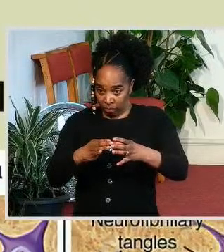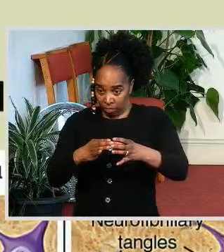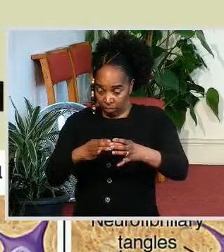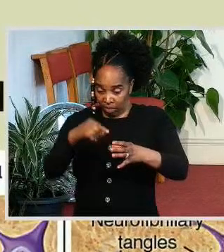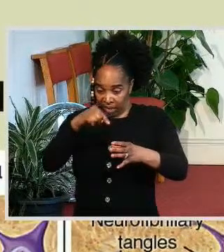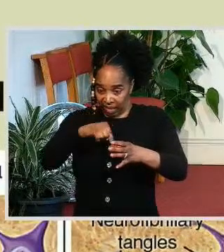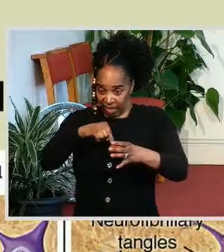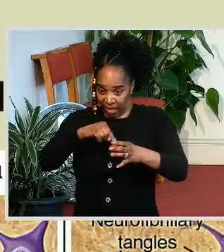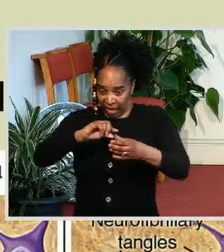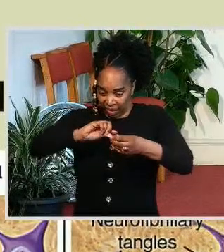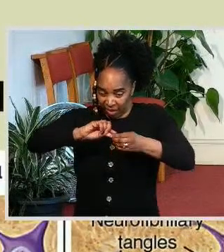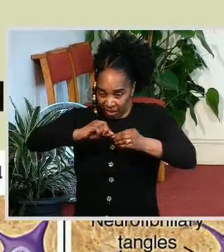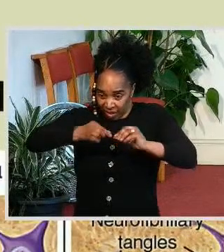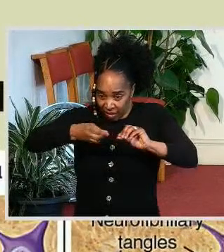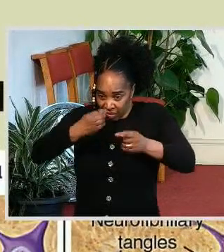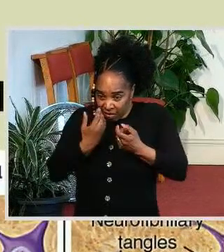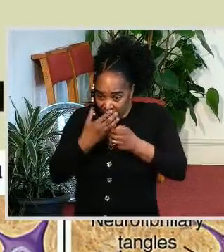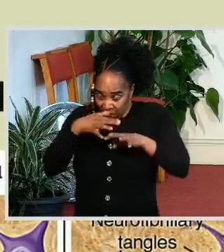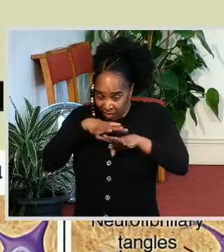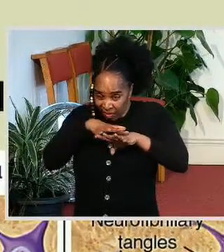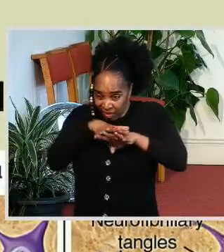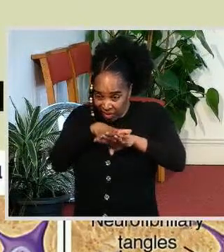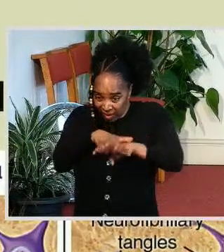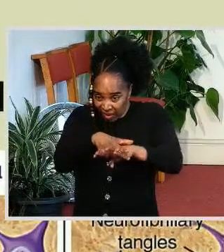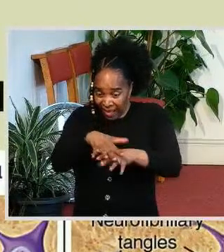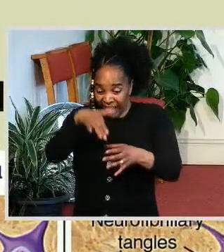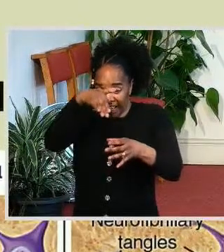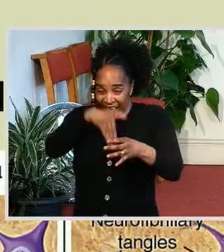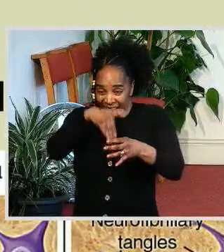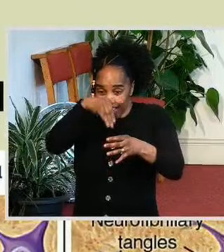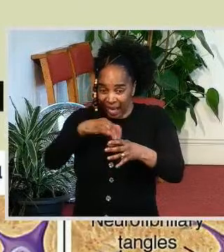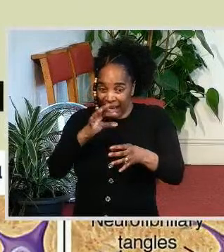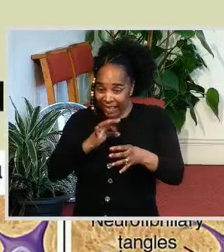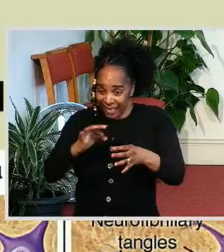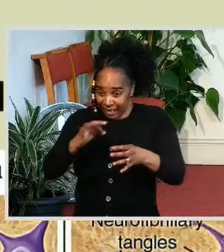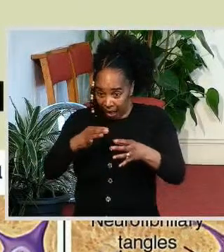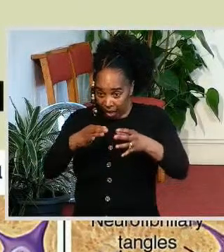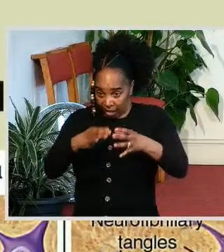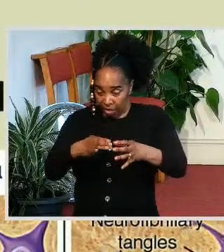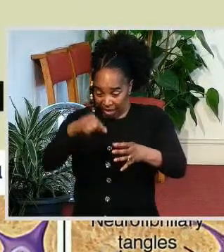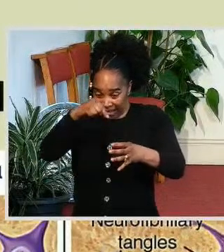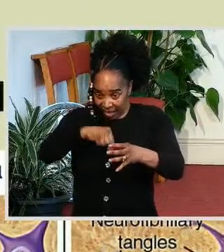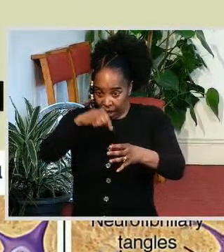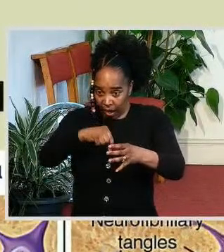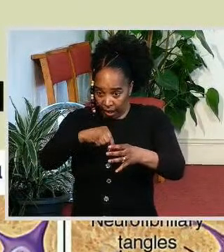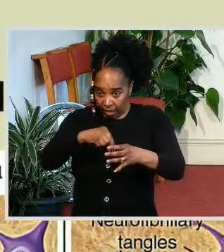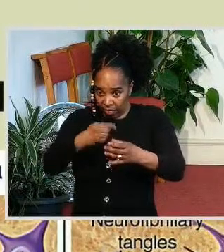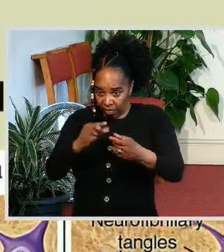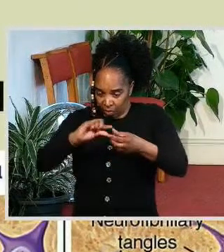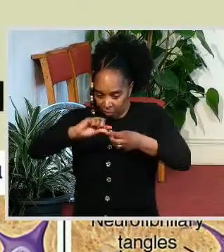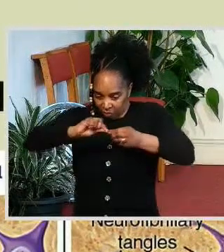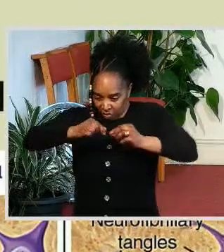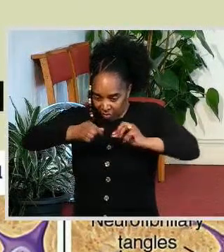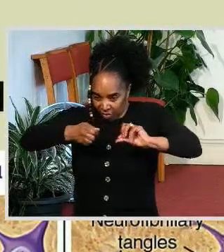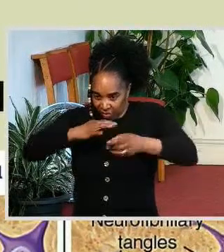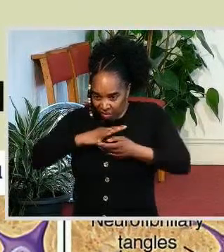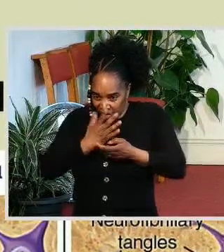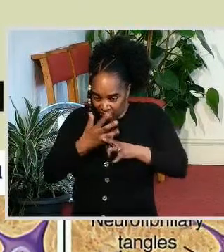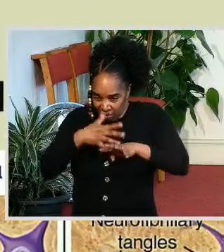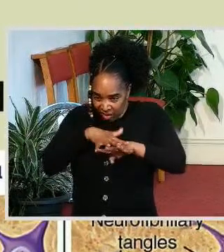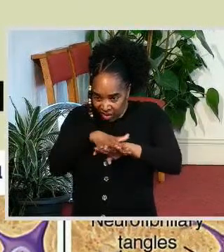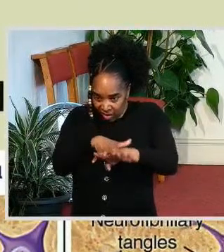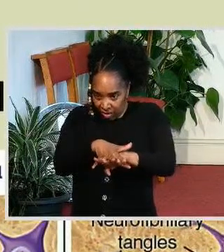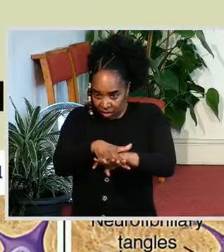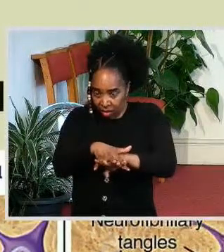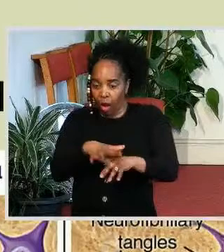tangles. They're a bit difficult to see in the slide, but they're within, if you look at the little picture of the cell, they're within the cell. And they also, it's